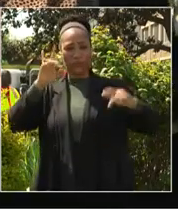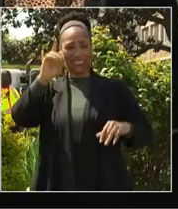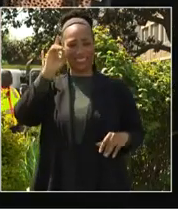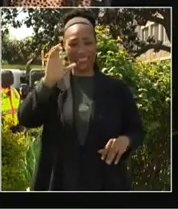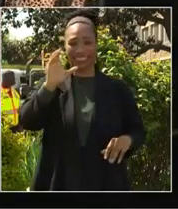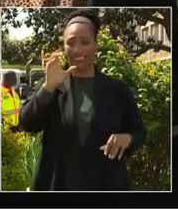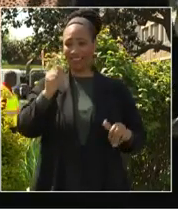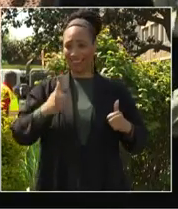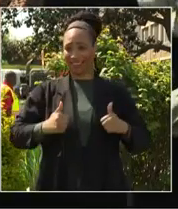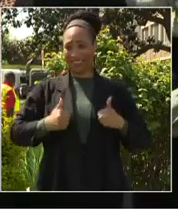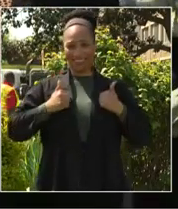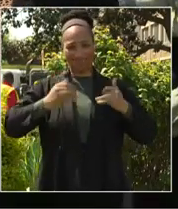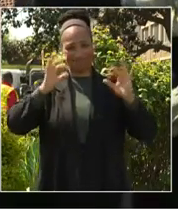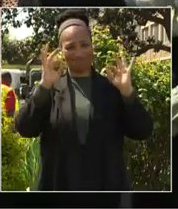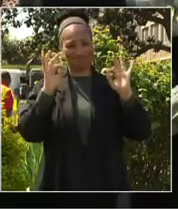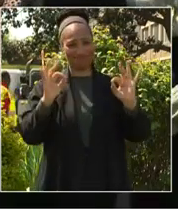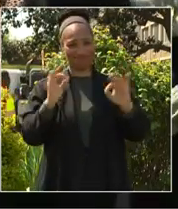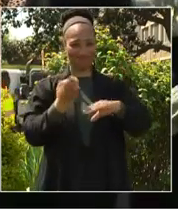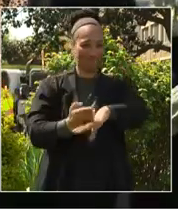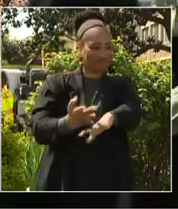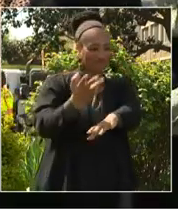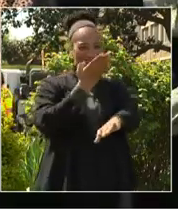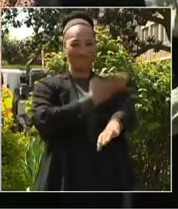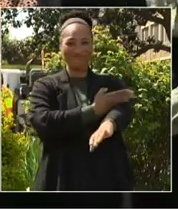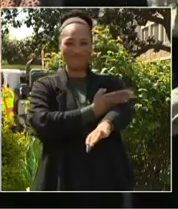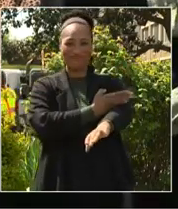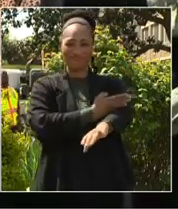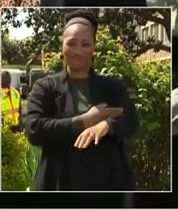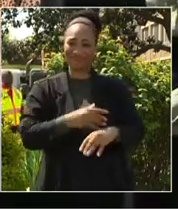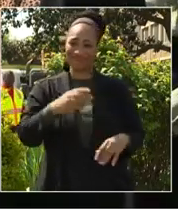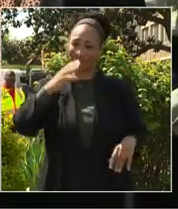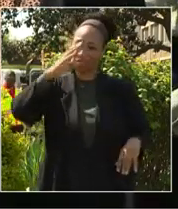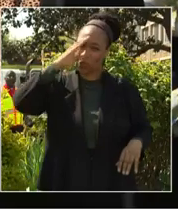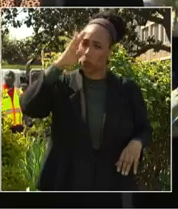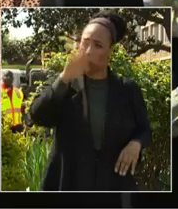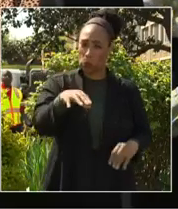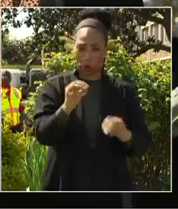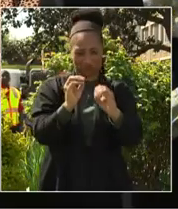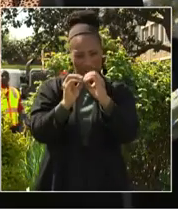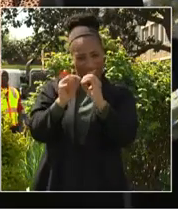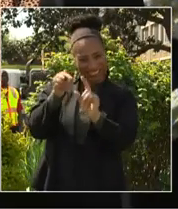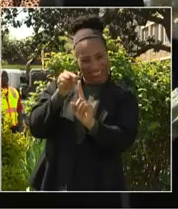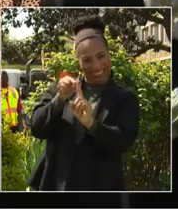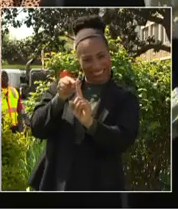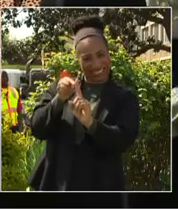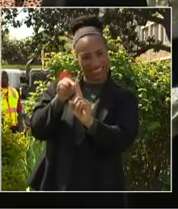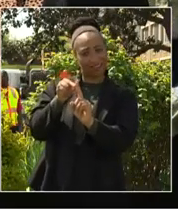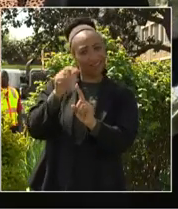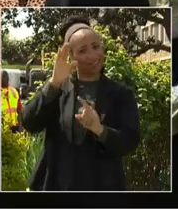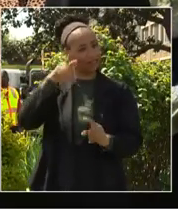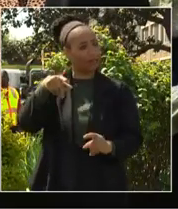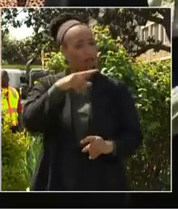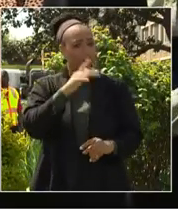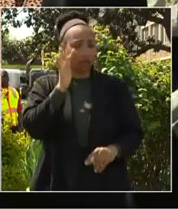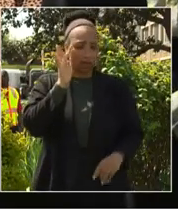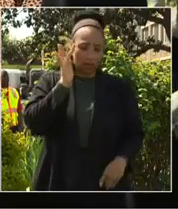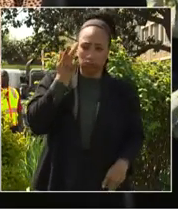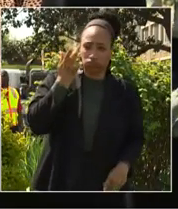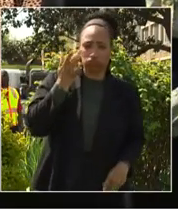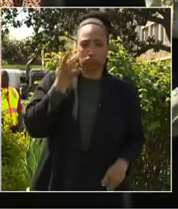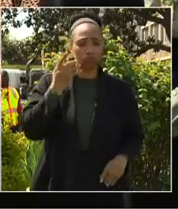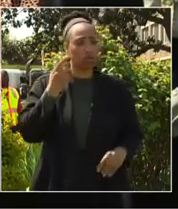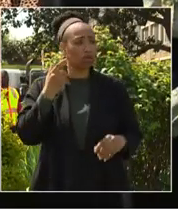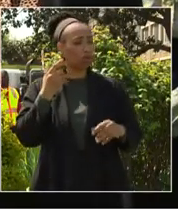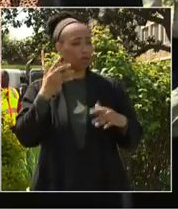that infrastructure, although needed, can be disruptive, but when it's done right, it creates lasting